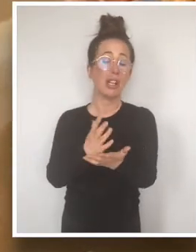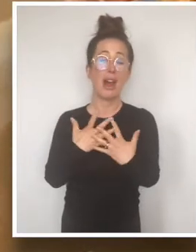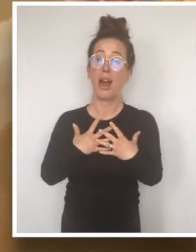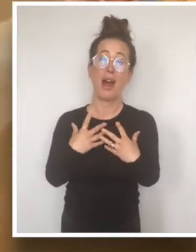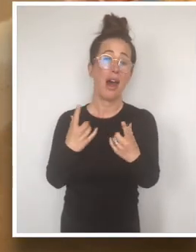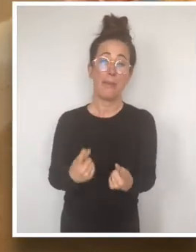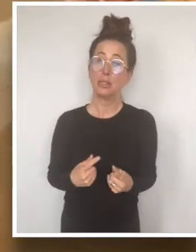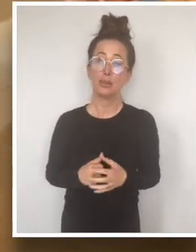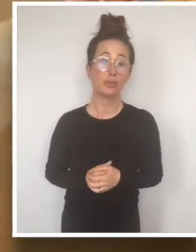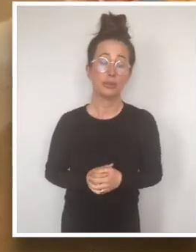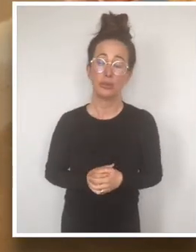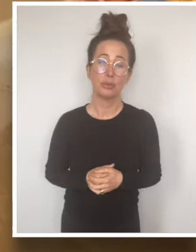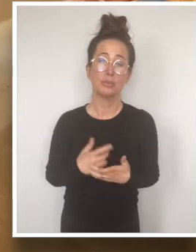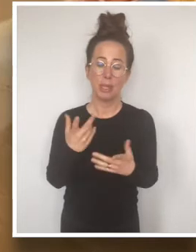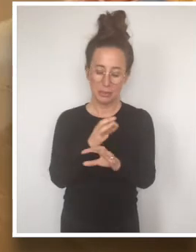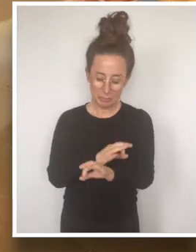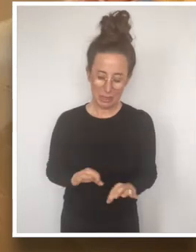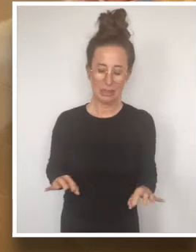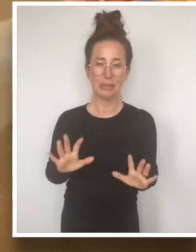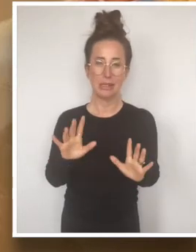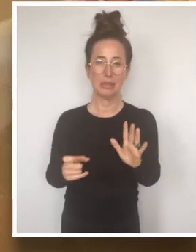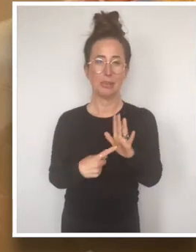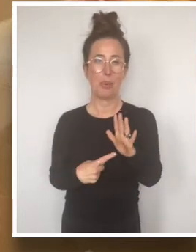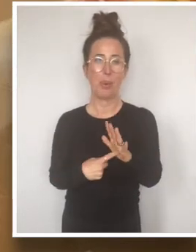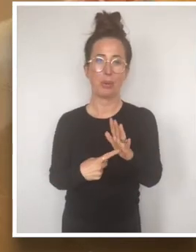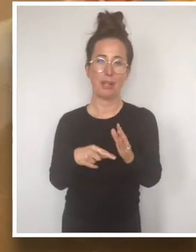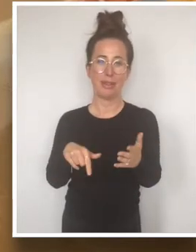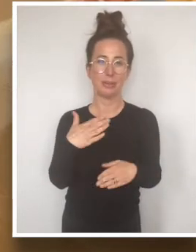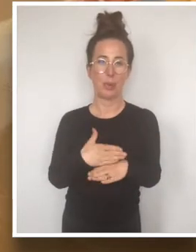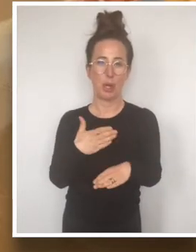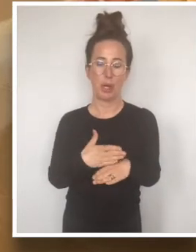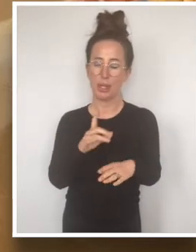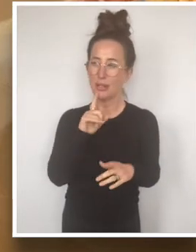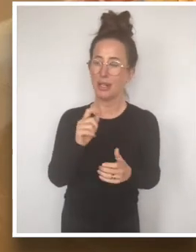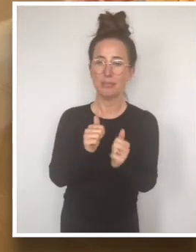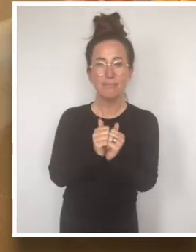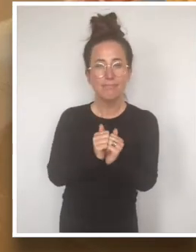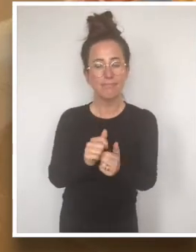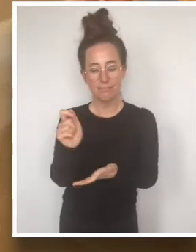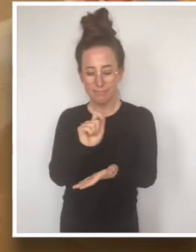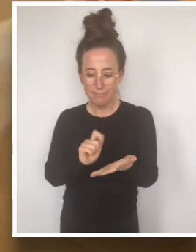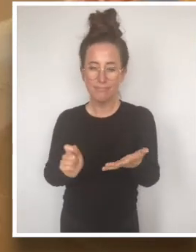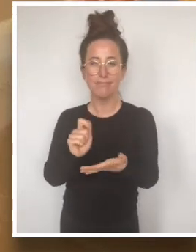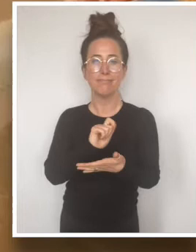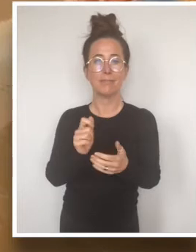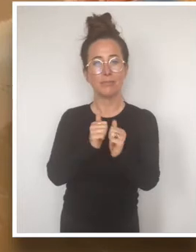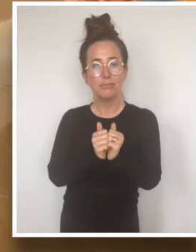peace in a place where you feel home comfort and just enjoying sketching and appreciating and being